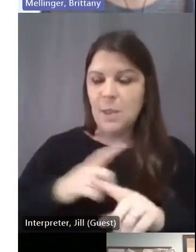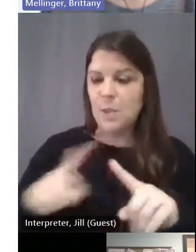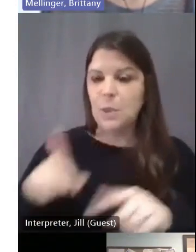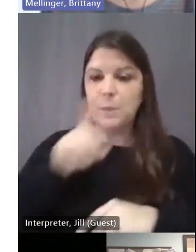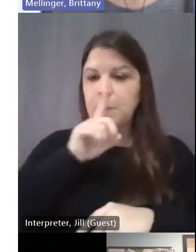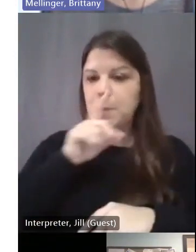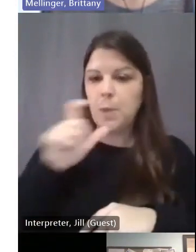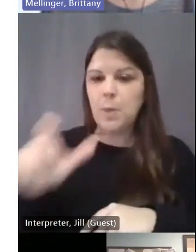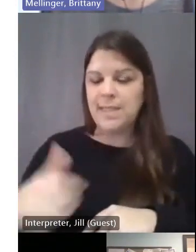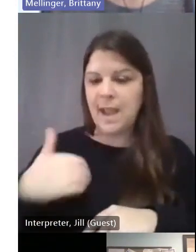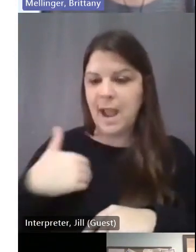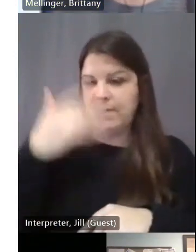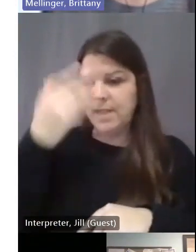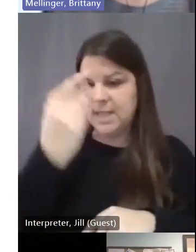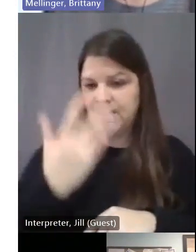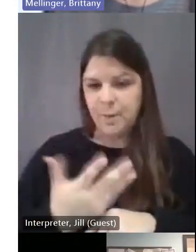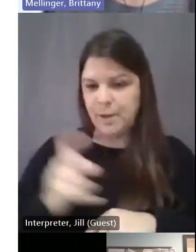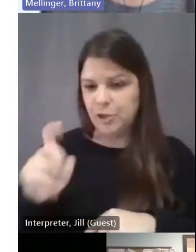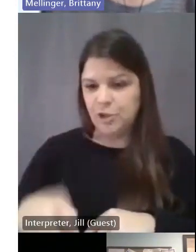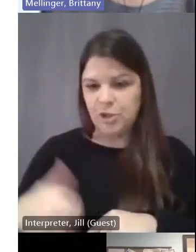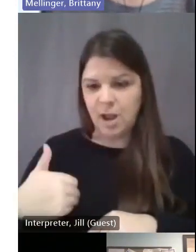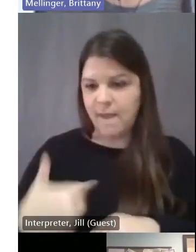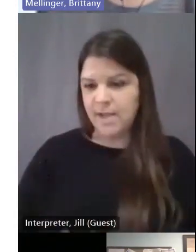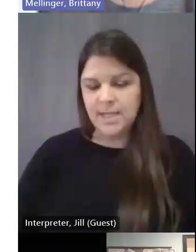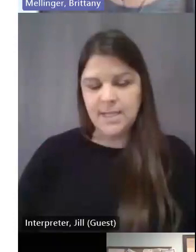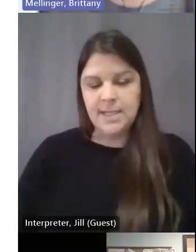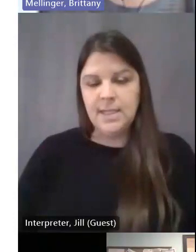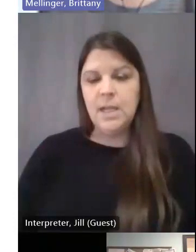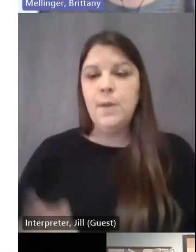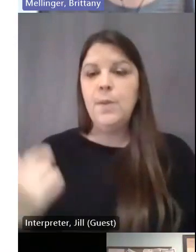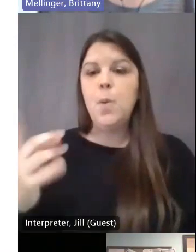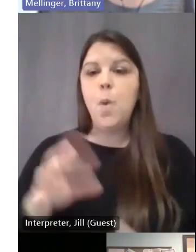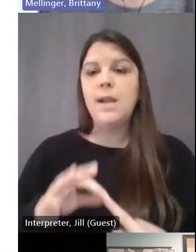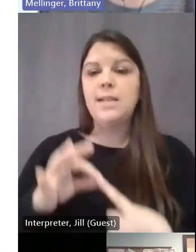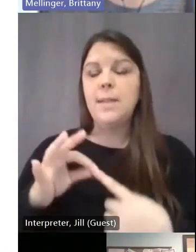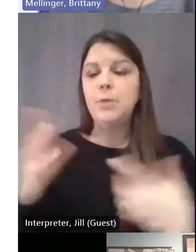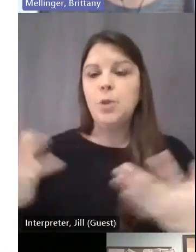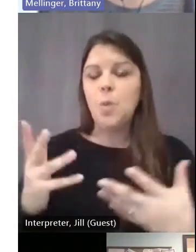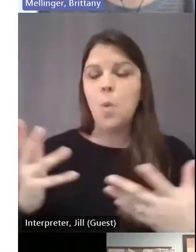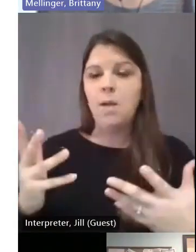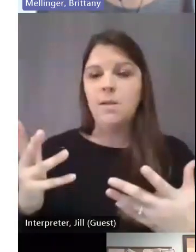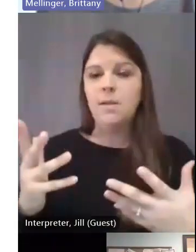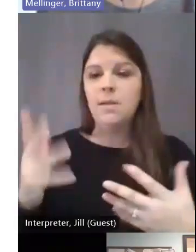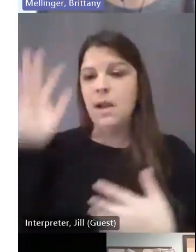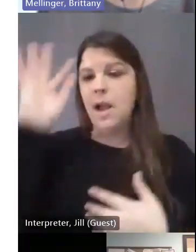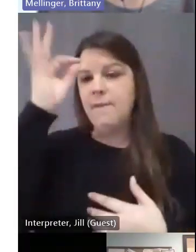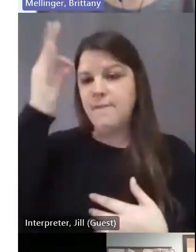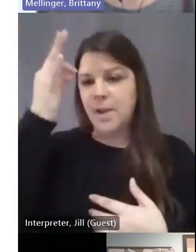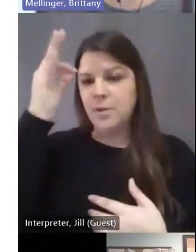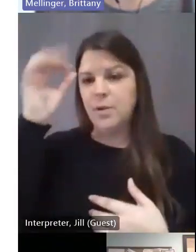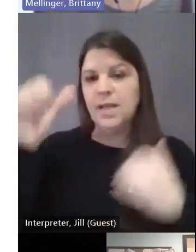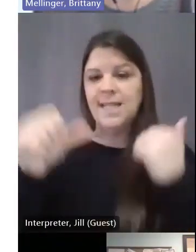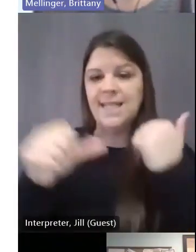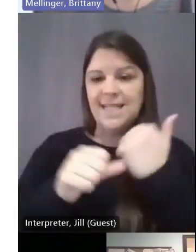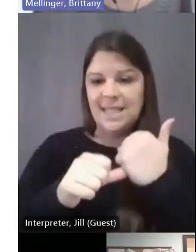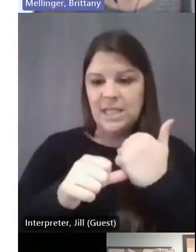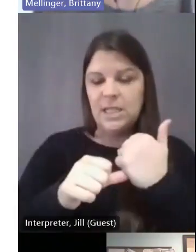to have this information. The one exception for this would be some federally assisted